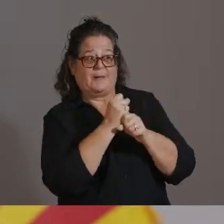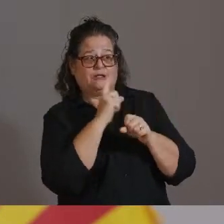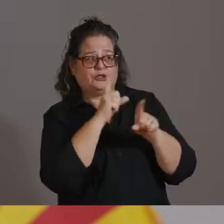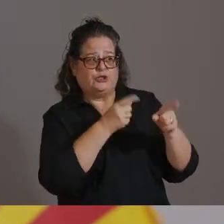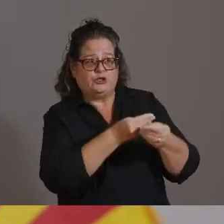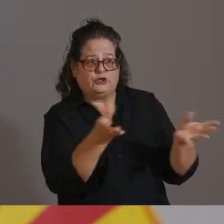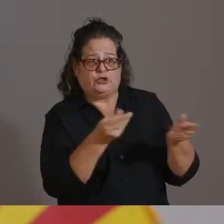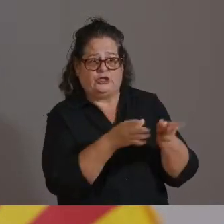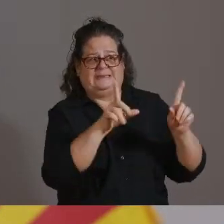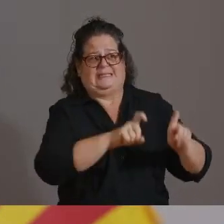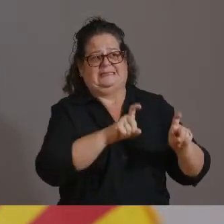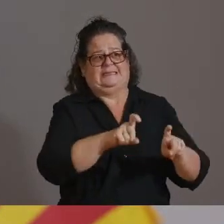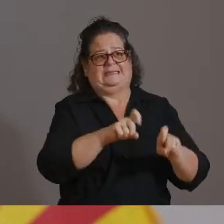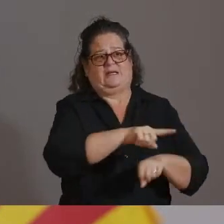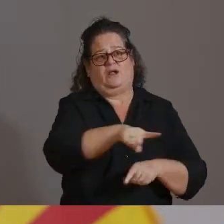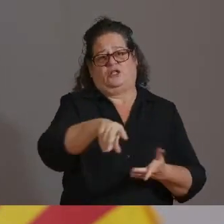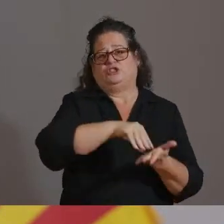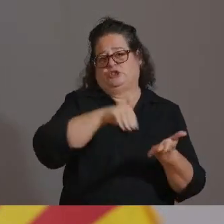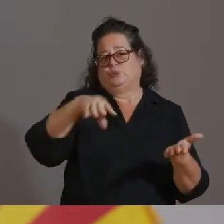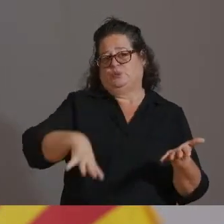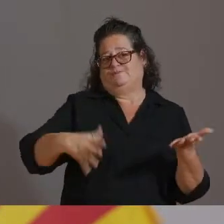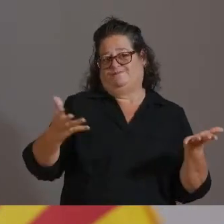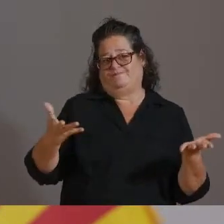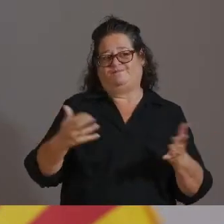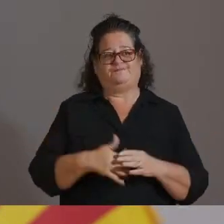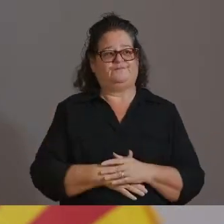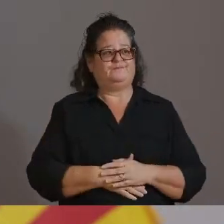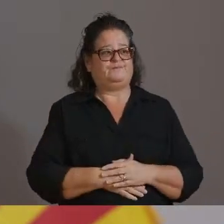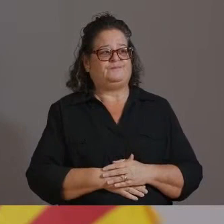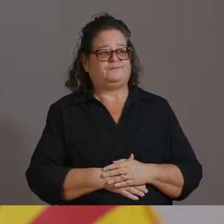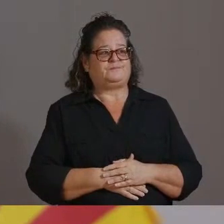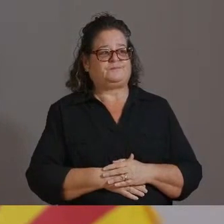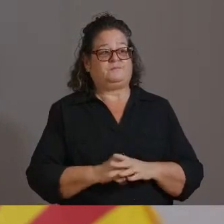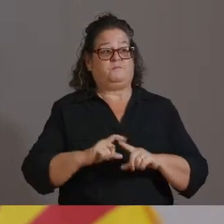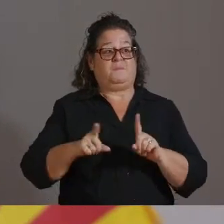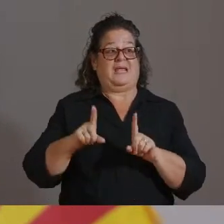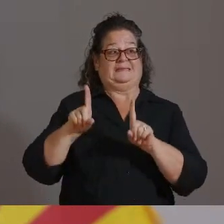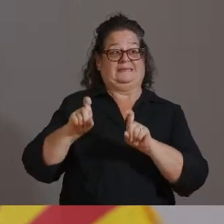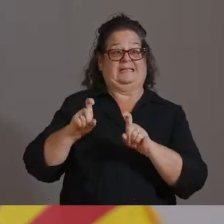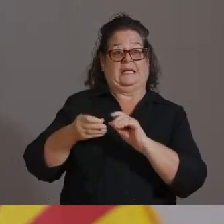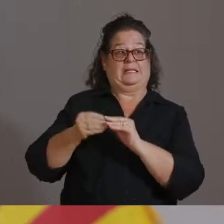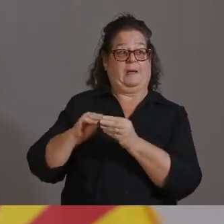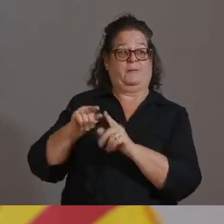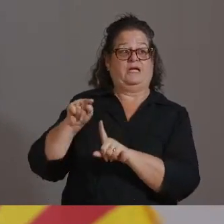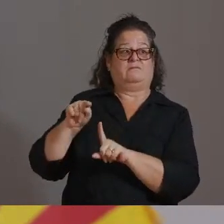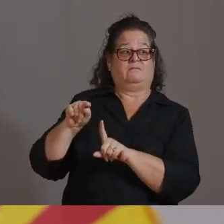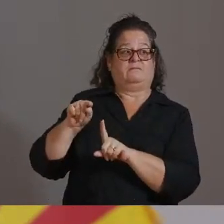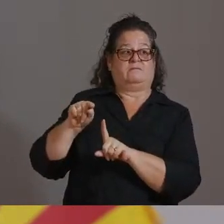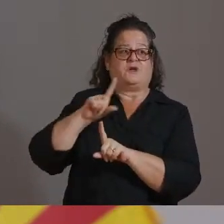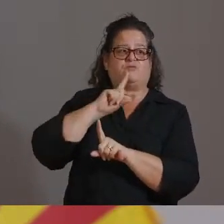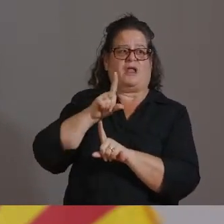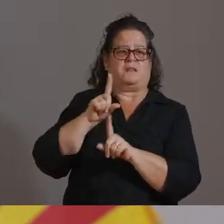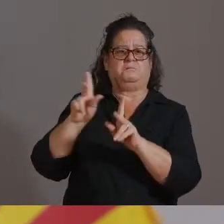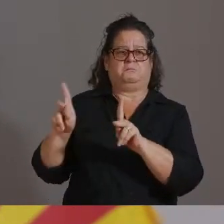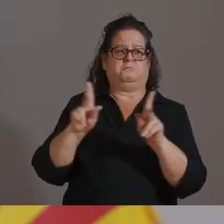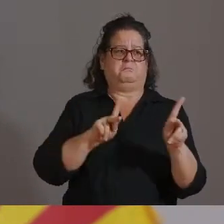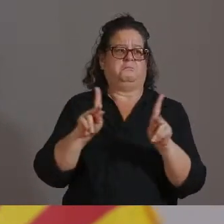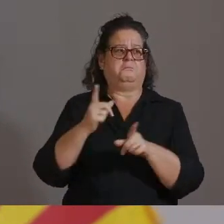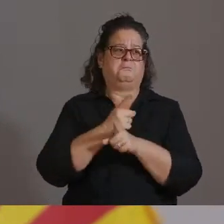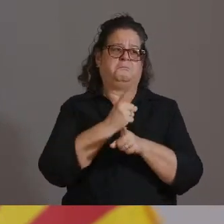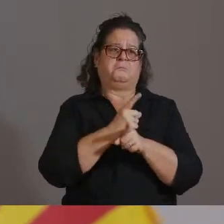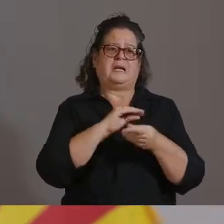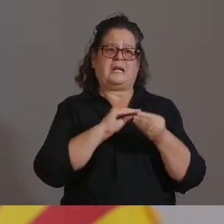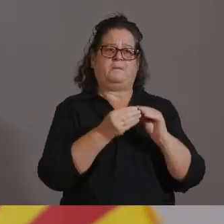our test numbers, it is proportionate to the number of tests that we're doing. Our children aren't more impacted